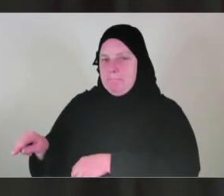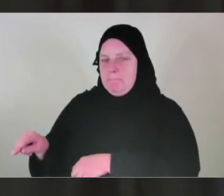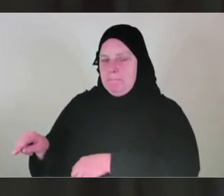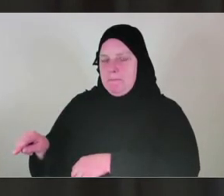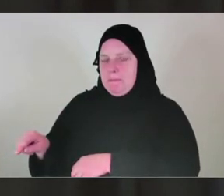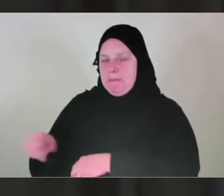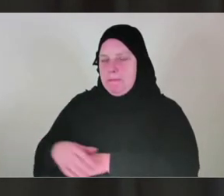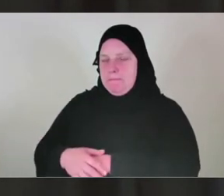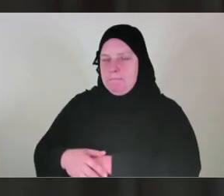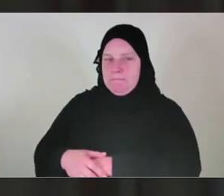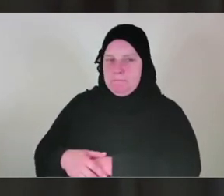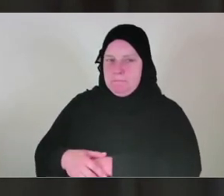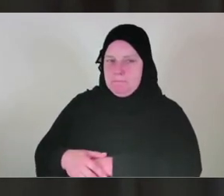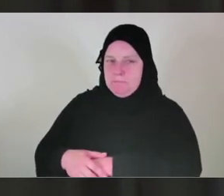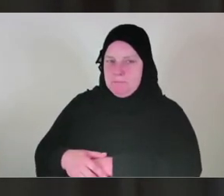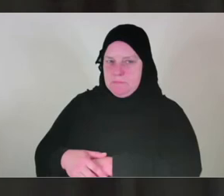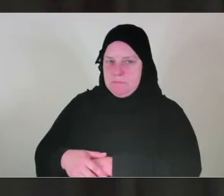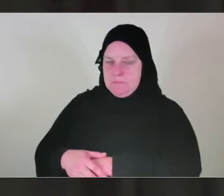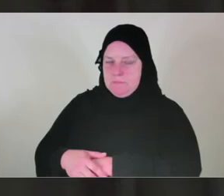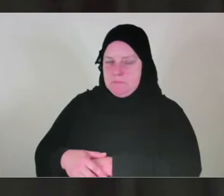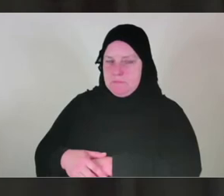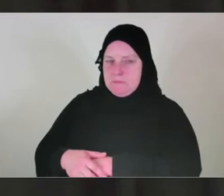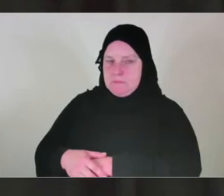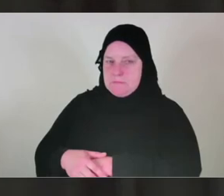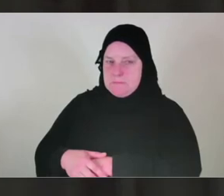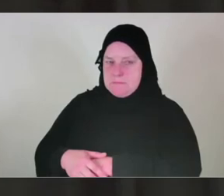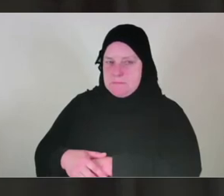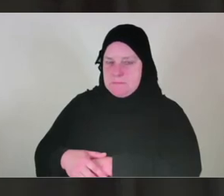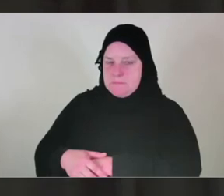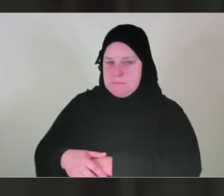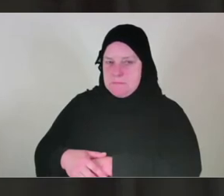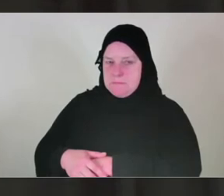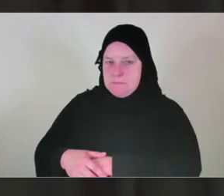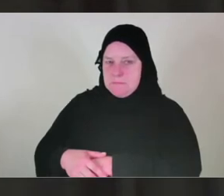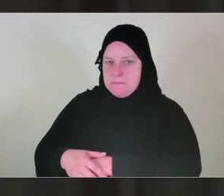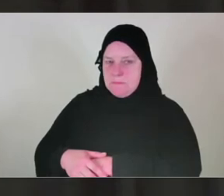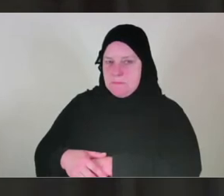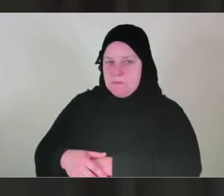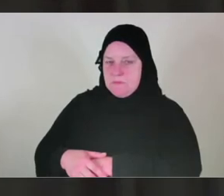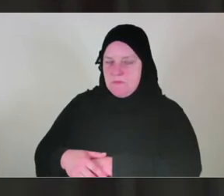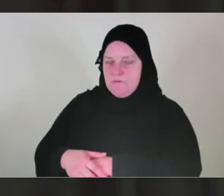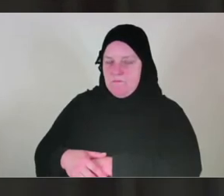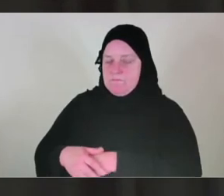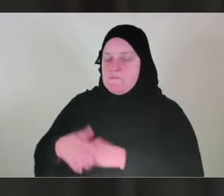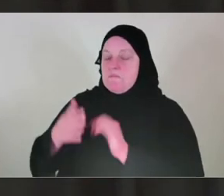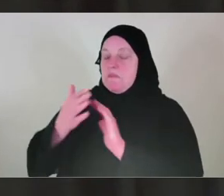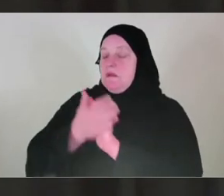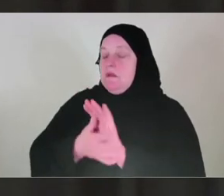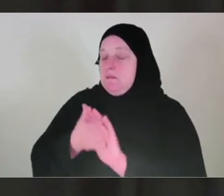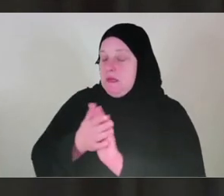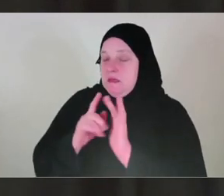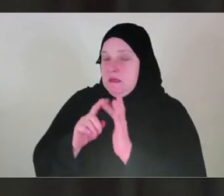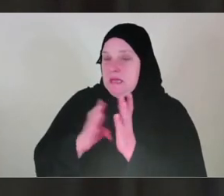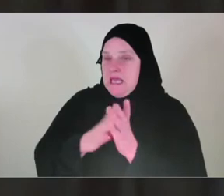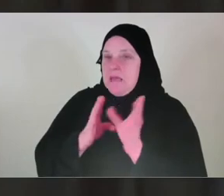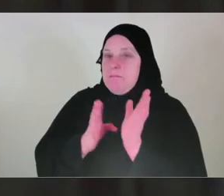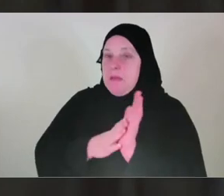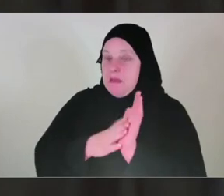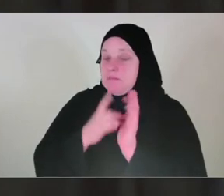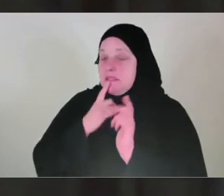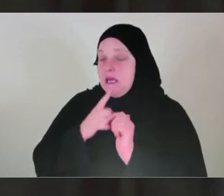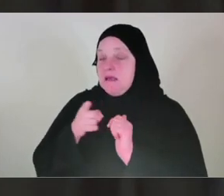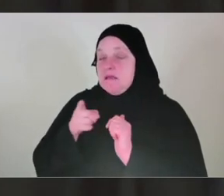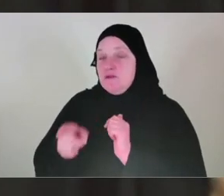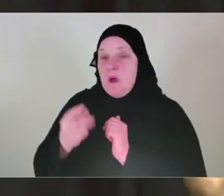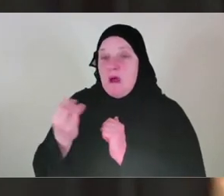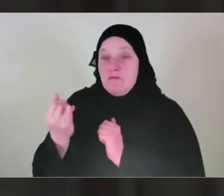said, Al-Hasan wal-Husayn, Sayyidi Shababi Ahlul Jannah. Because Rasulullah said, Hasan al-Husayn are